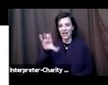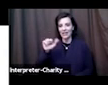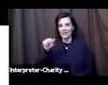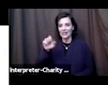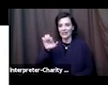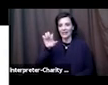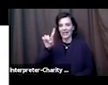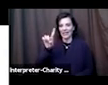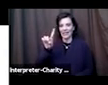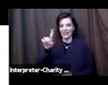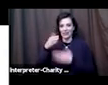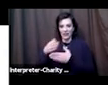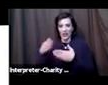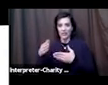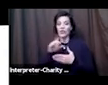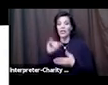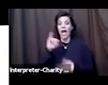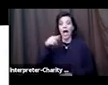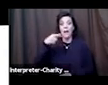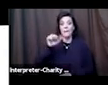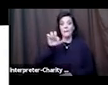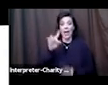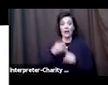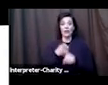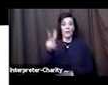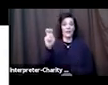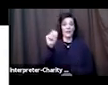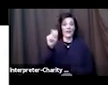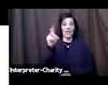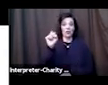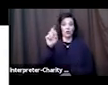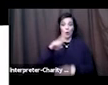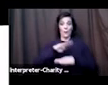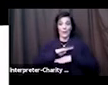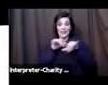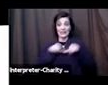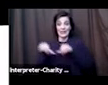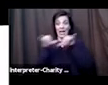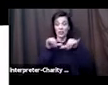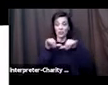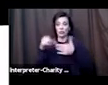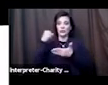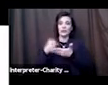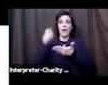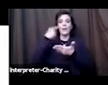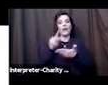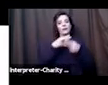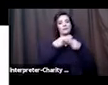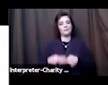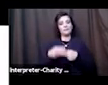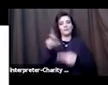just an iPad that got packaged by a vendor that went through certain standards to get that stamp of dedicated